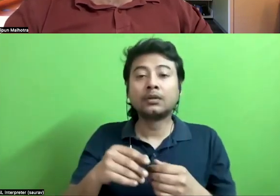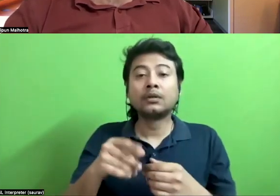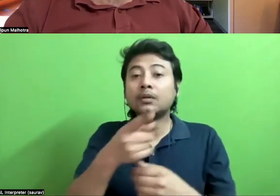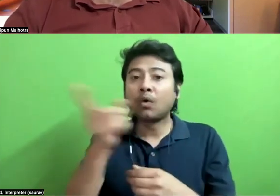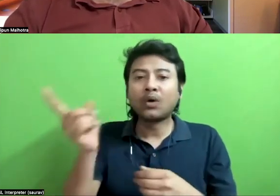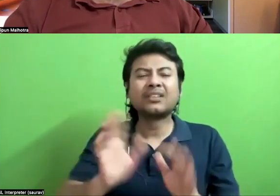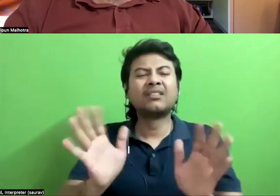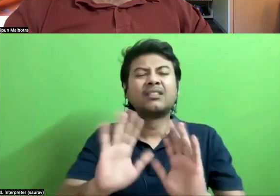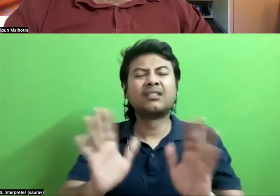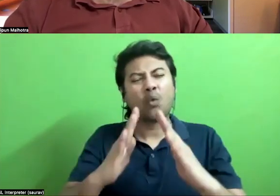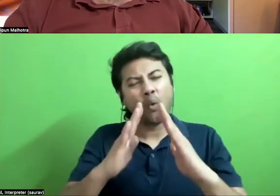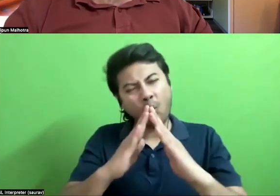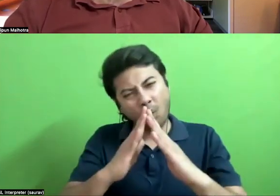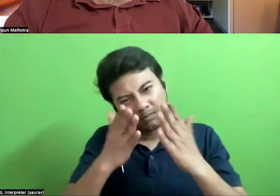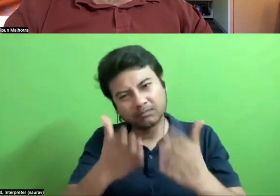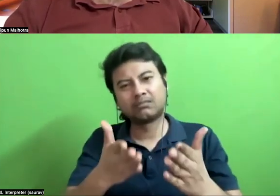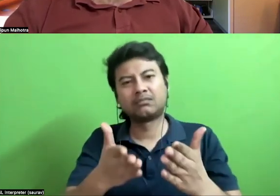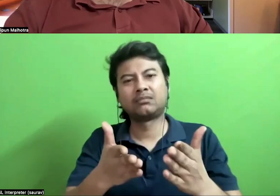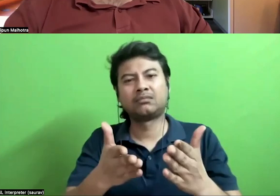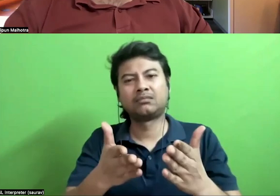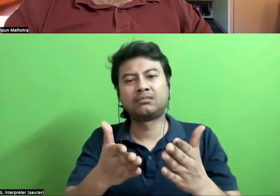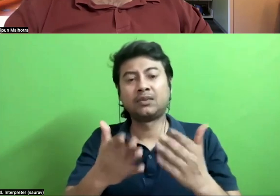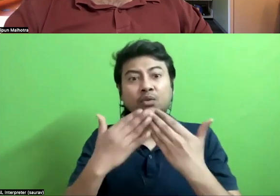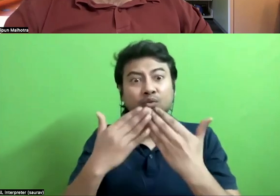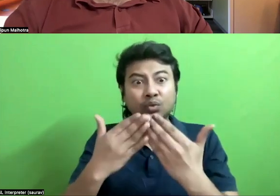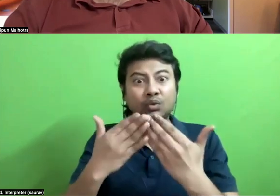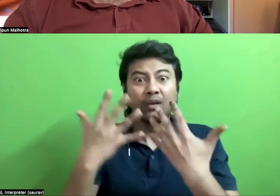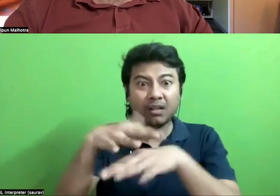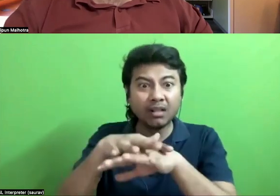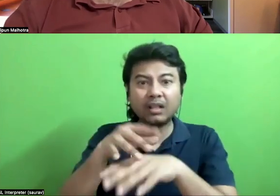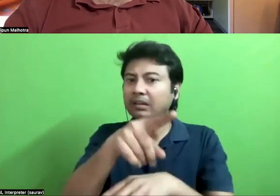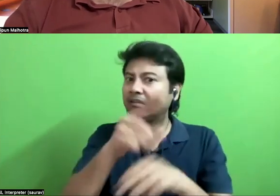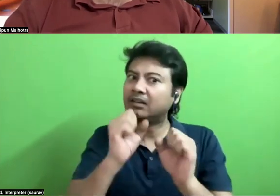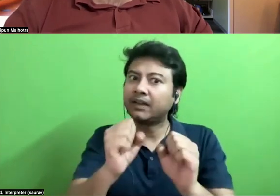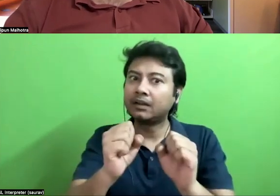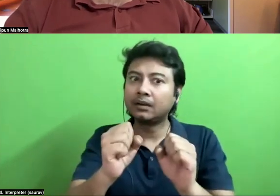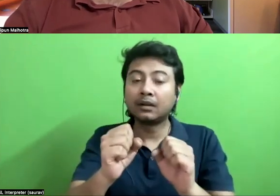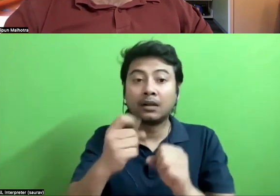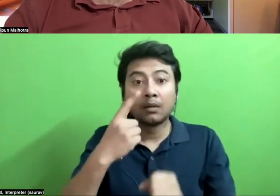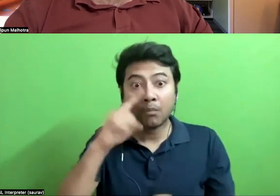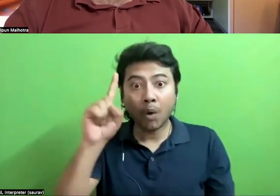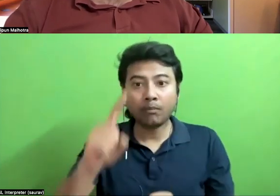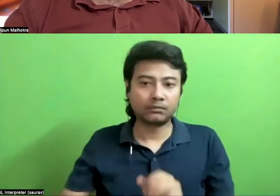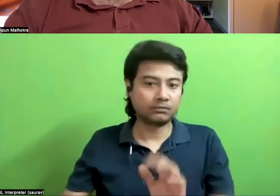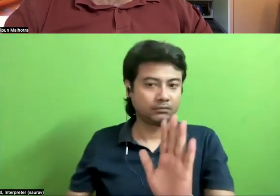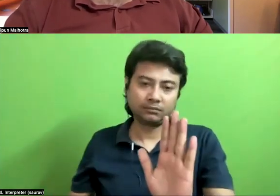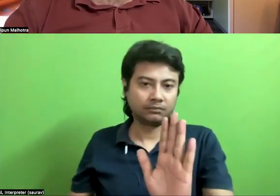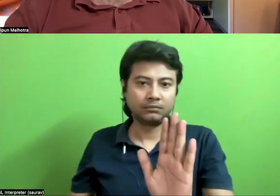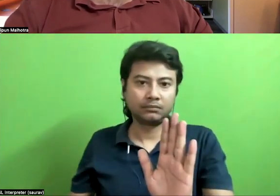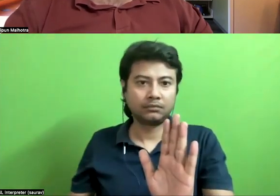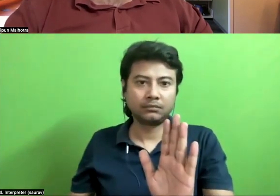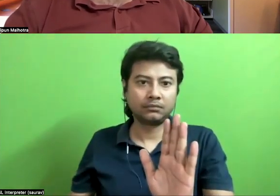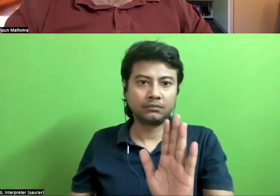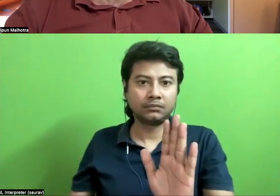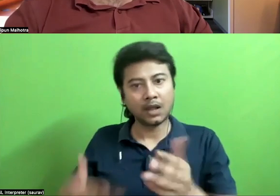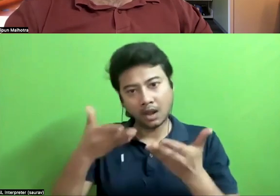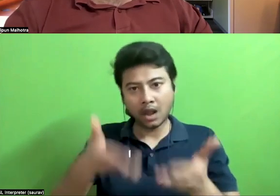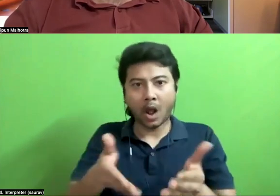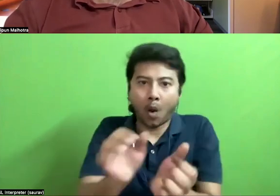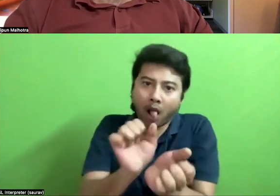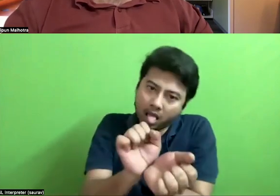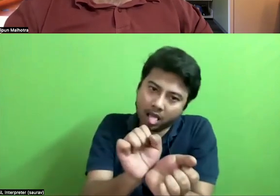homeschool him. He cannot cope in a normal school, etc. But she insisted that eventually Nipun has to face the normal